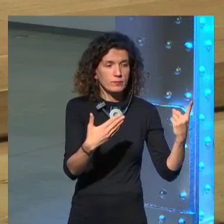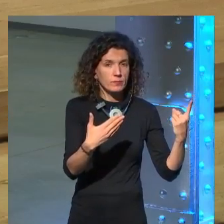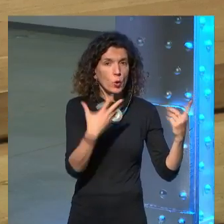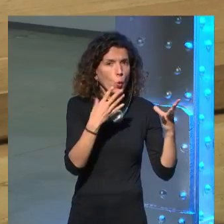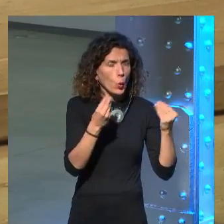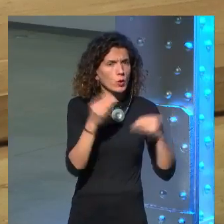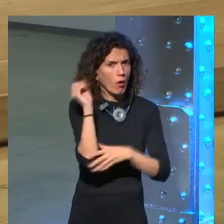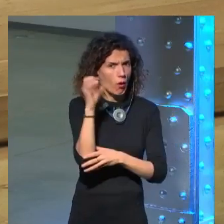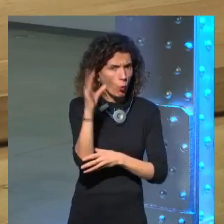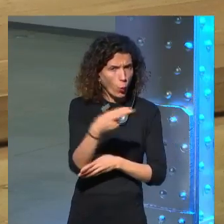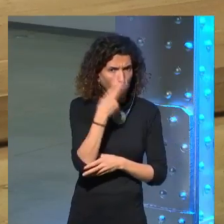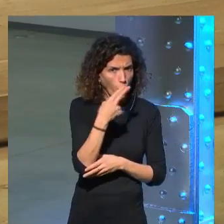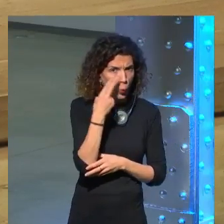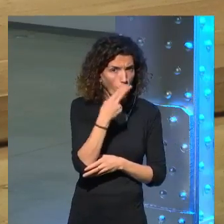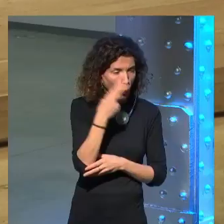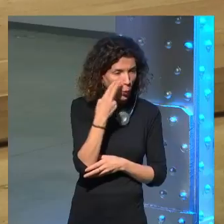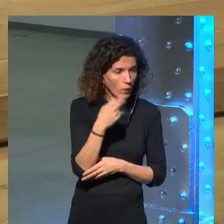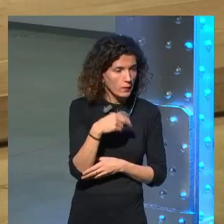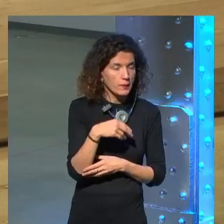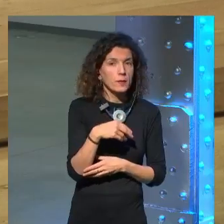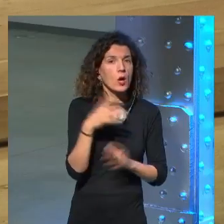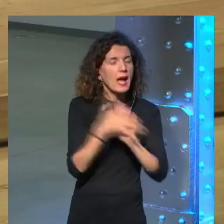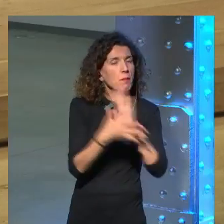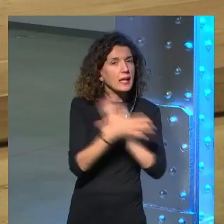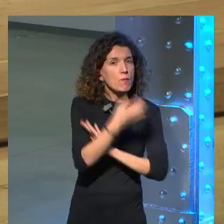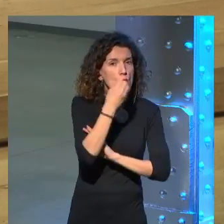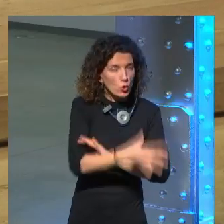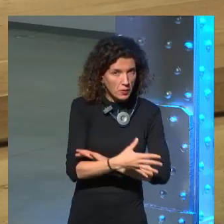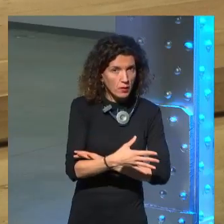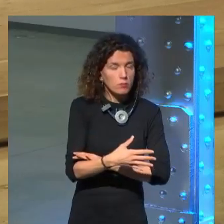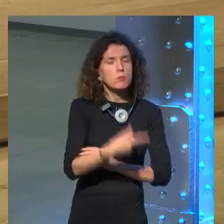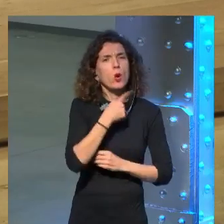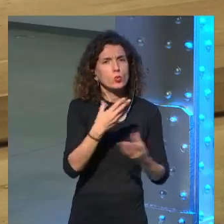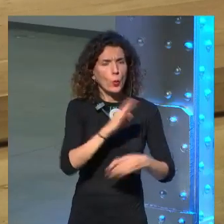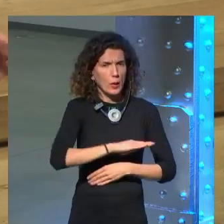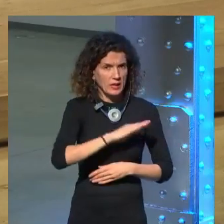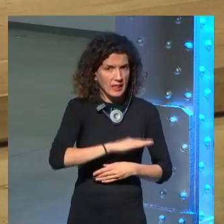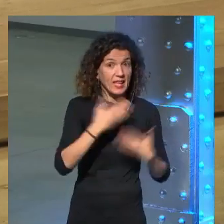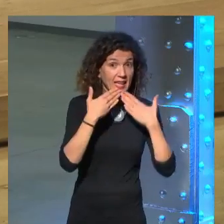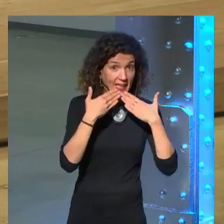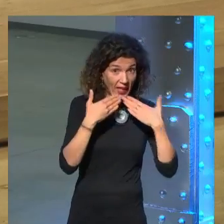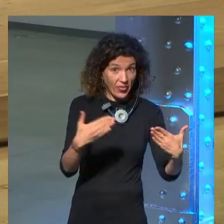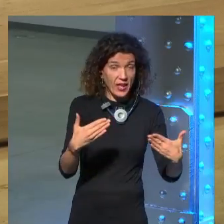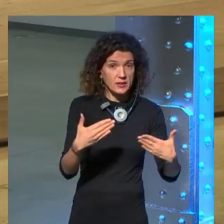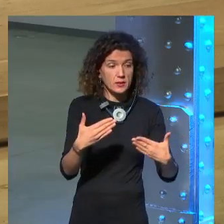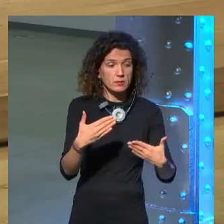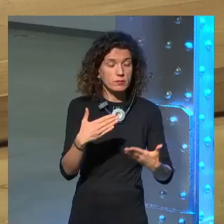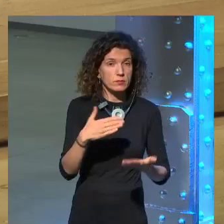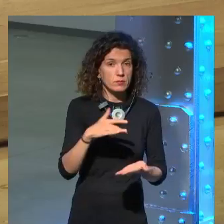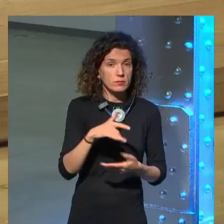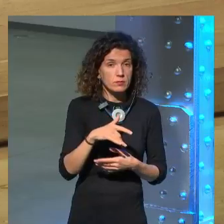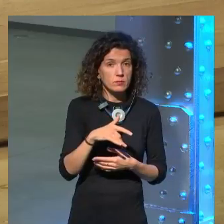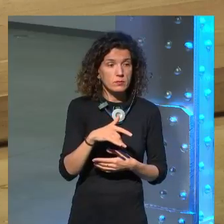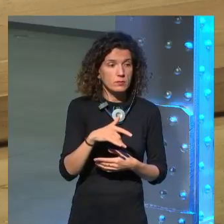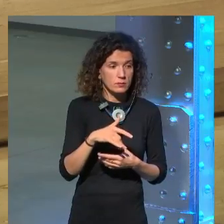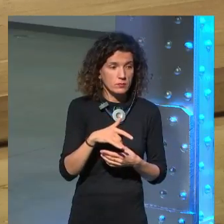think it's very well explained, so really enjoying it. Thanks. And given what you've discussed so far,